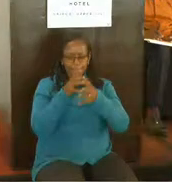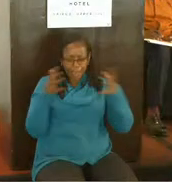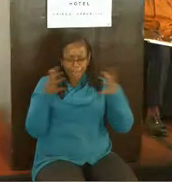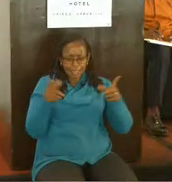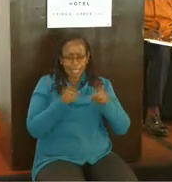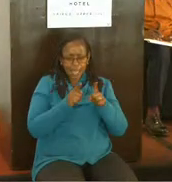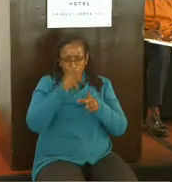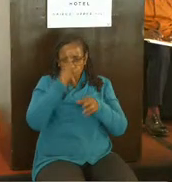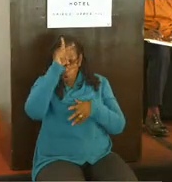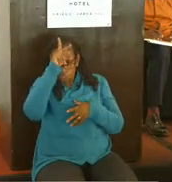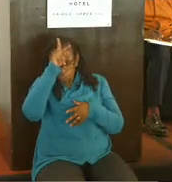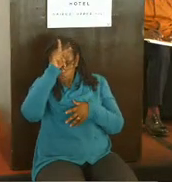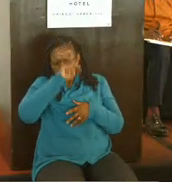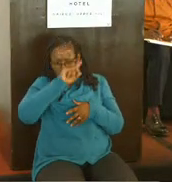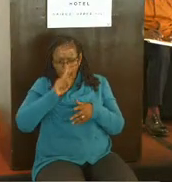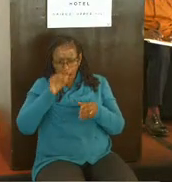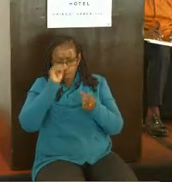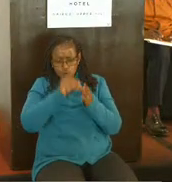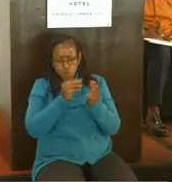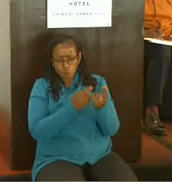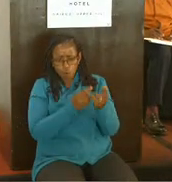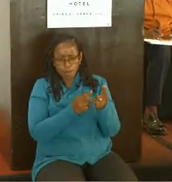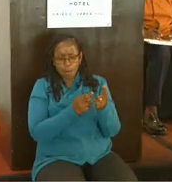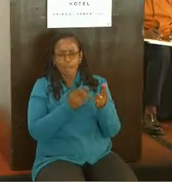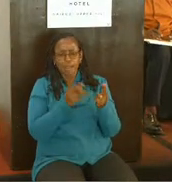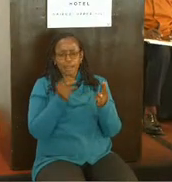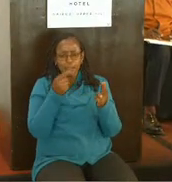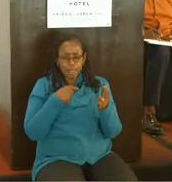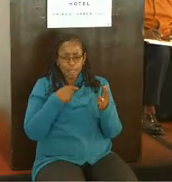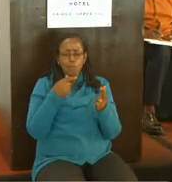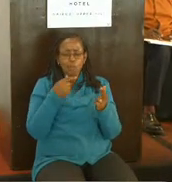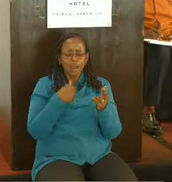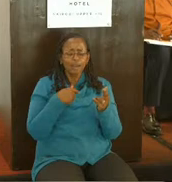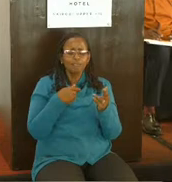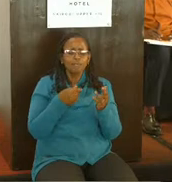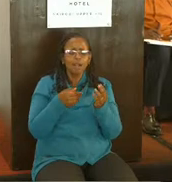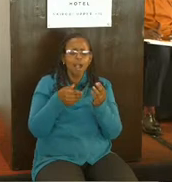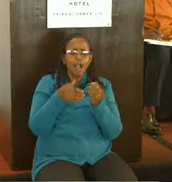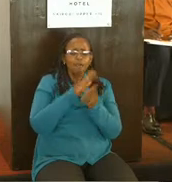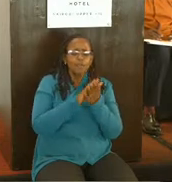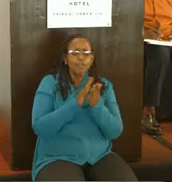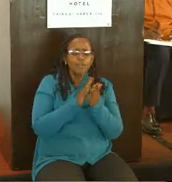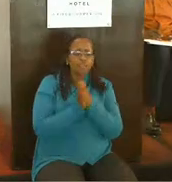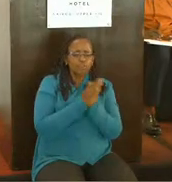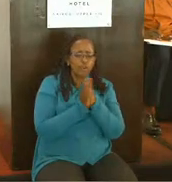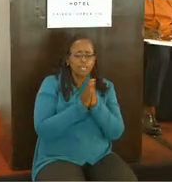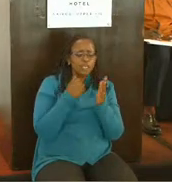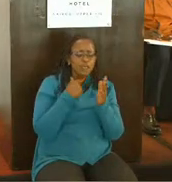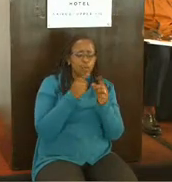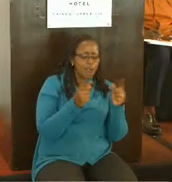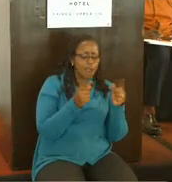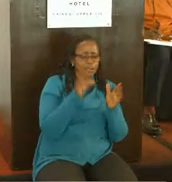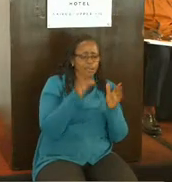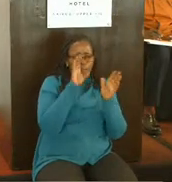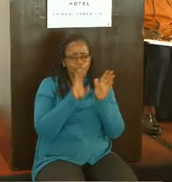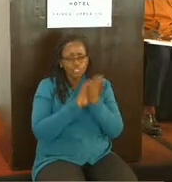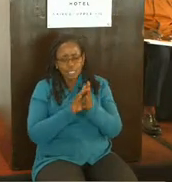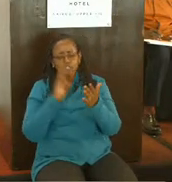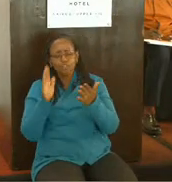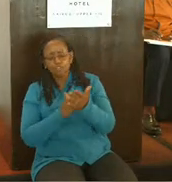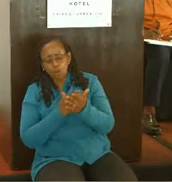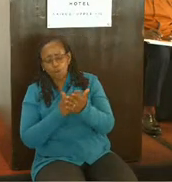my hope I shall wrap it in stories told with words in pictures in song in